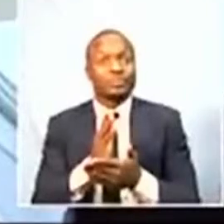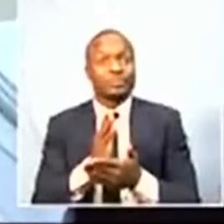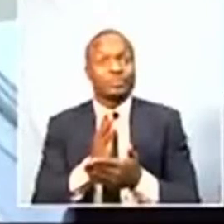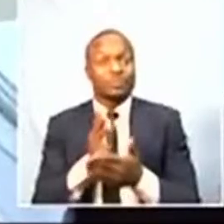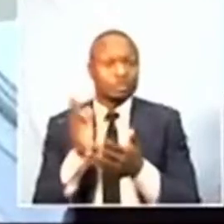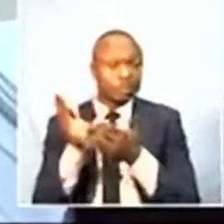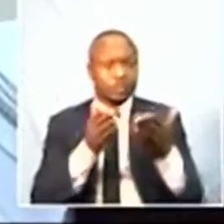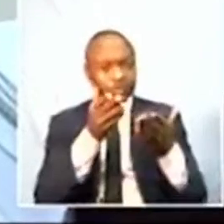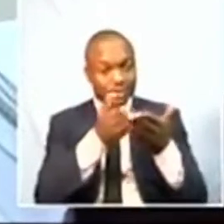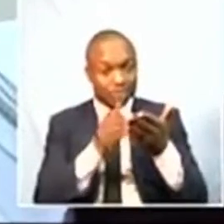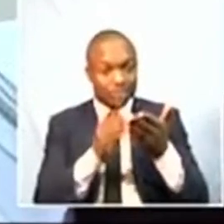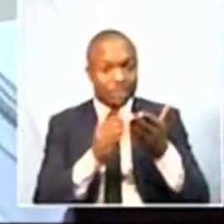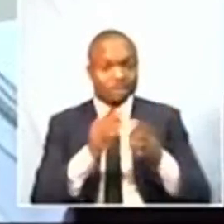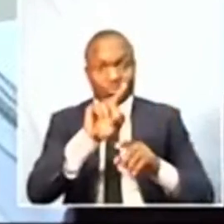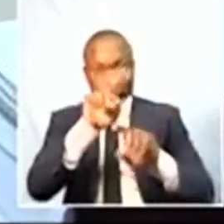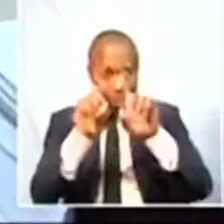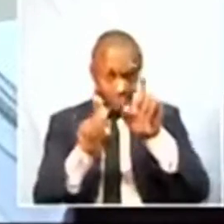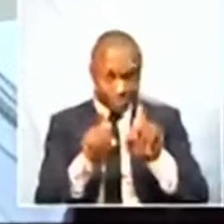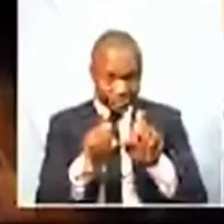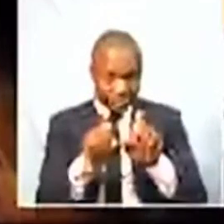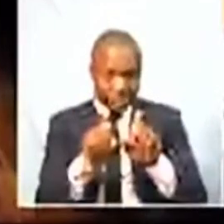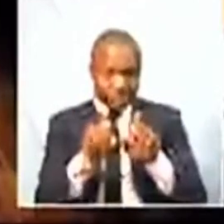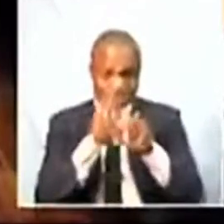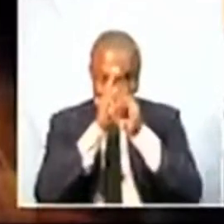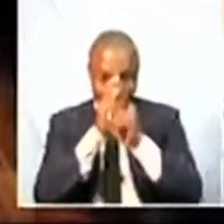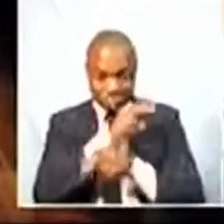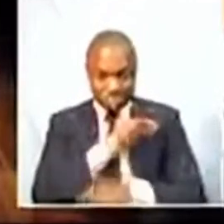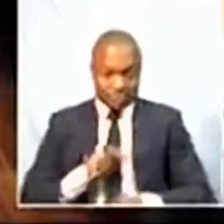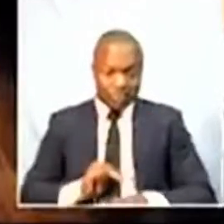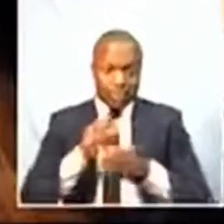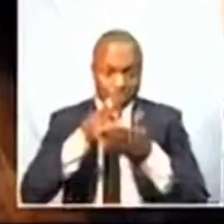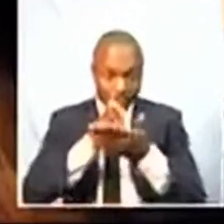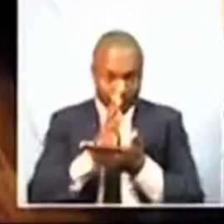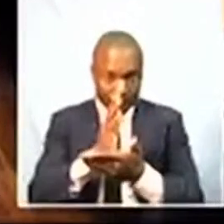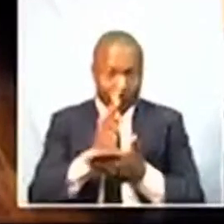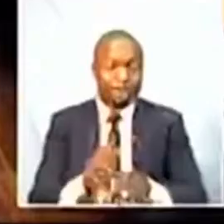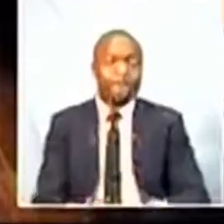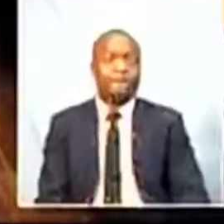observations? Chair, the honourable member is very right.